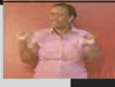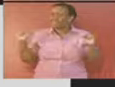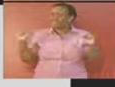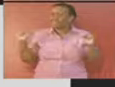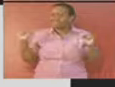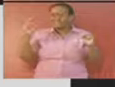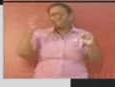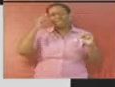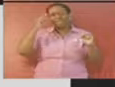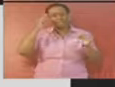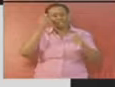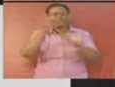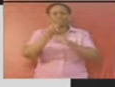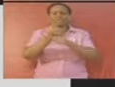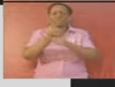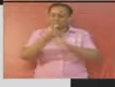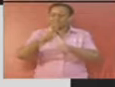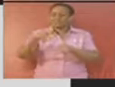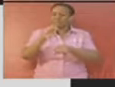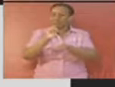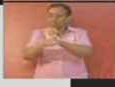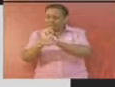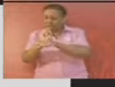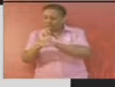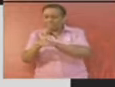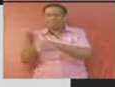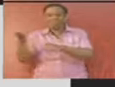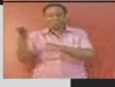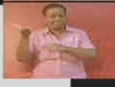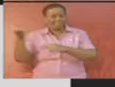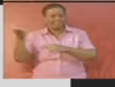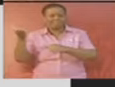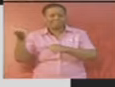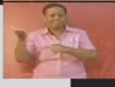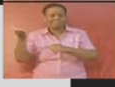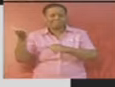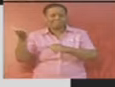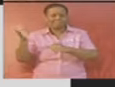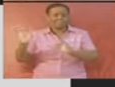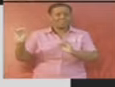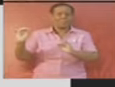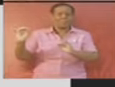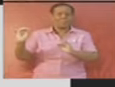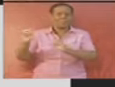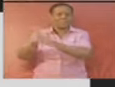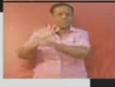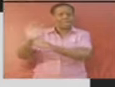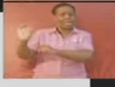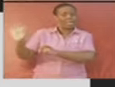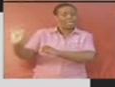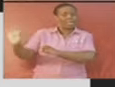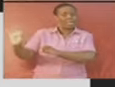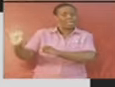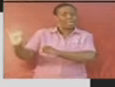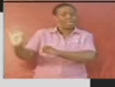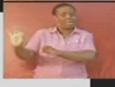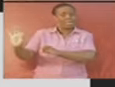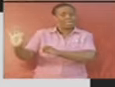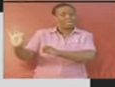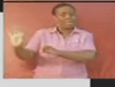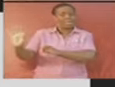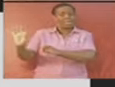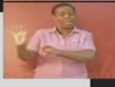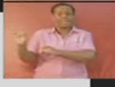We trust our work colleagues. You know, we trust them, and we think they don't have COVID. But slide two